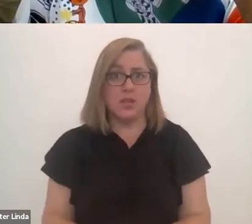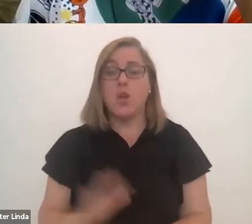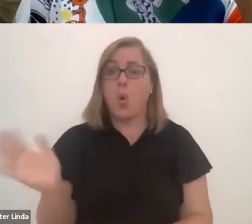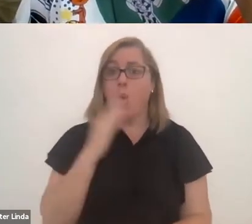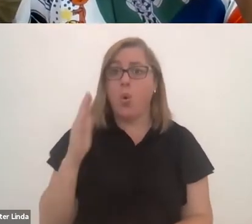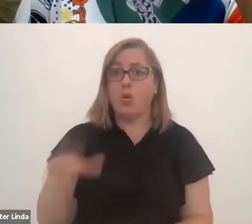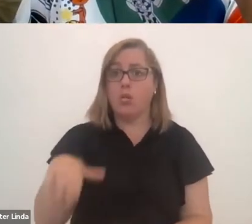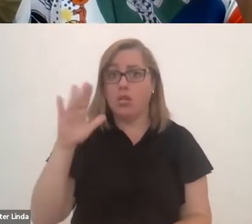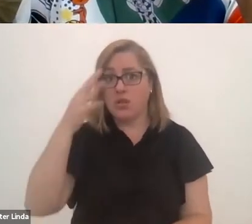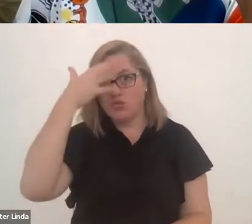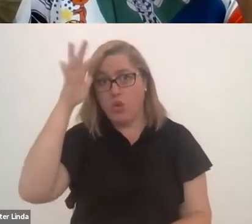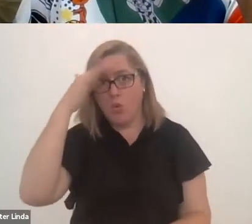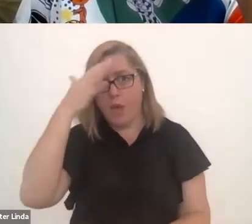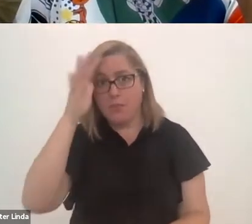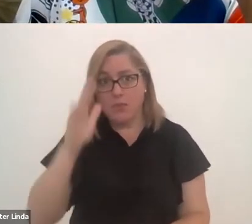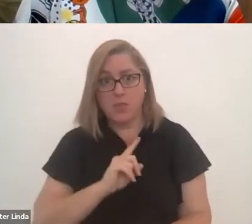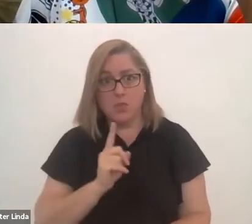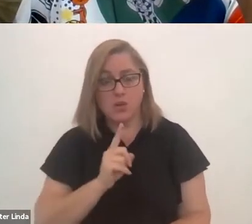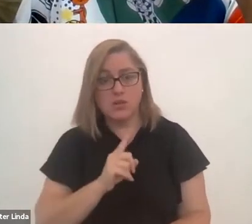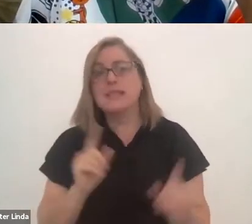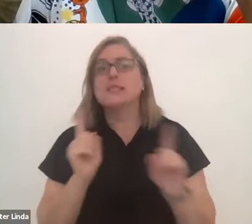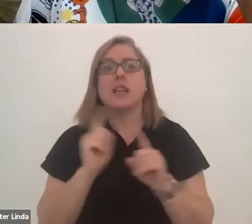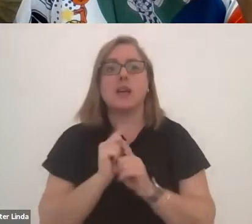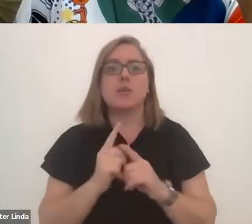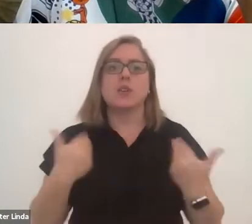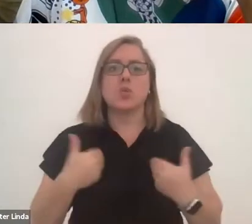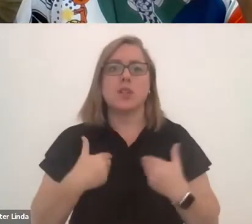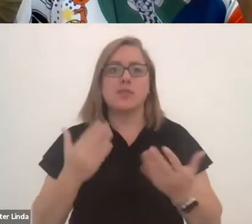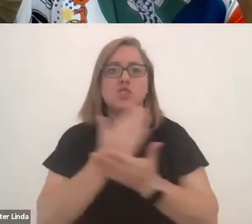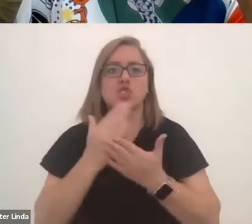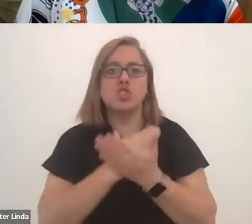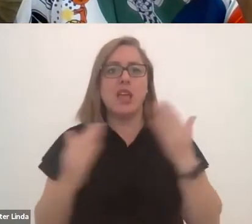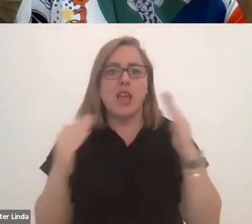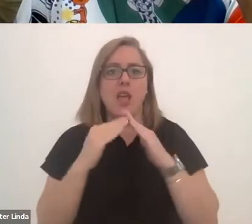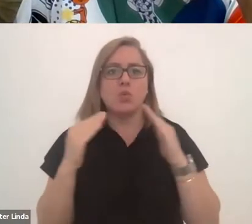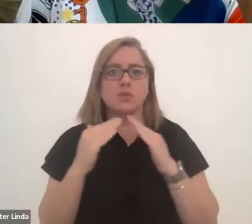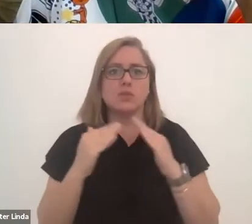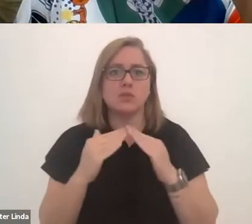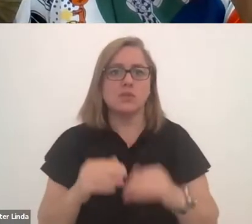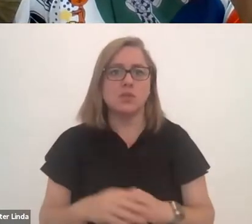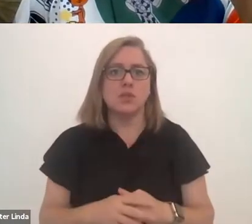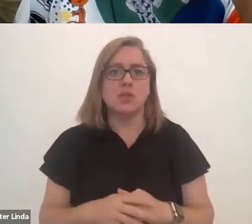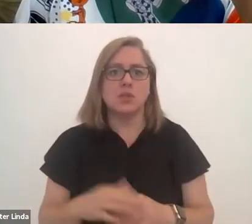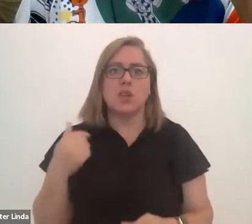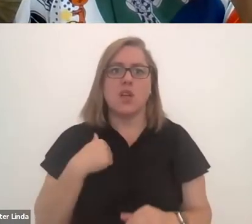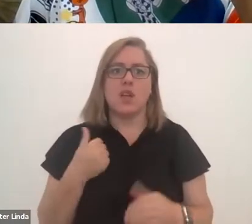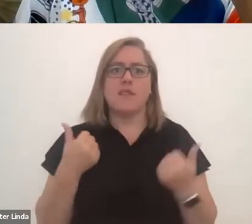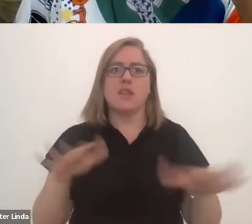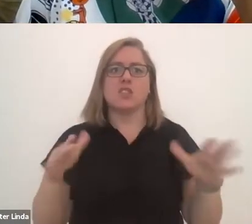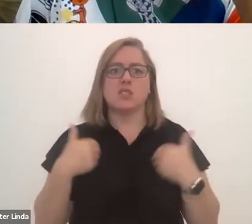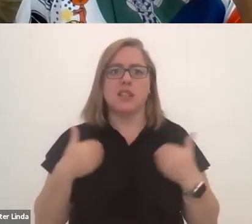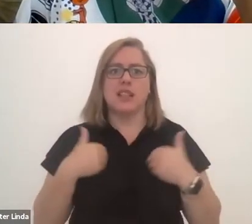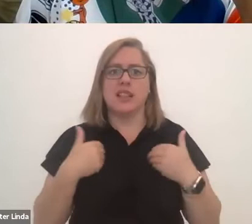I think. There's ways, you know, it's the same when you live in a share house. Like, I just came out of a share house